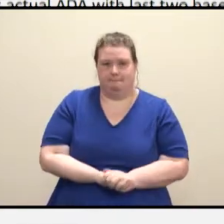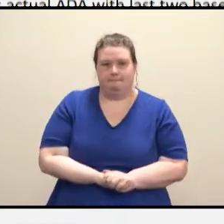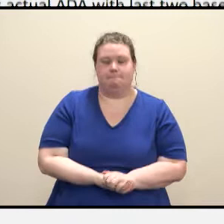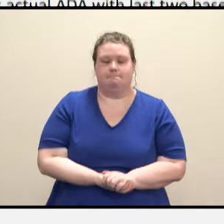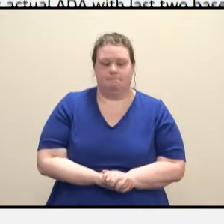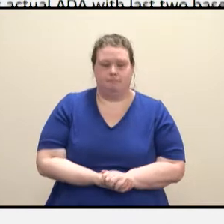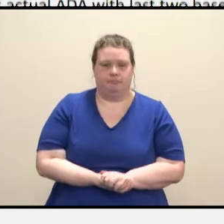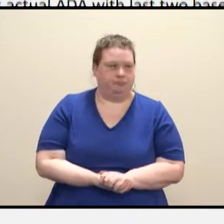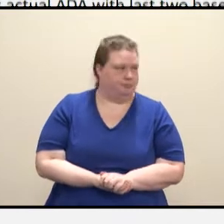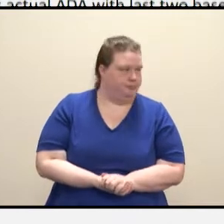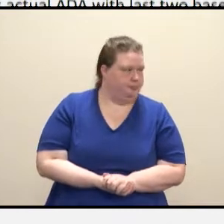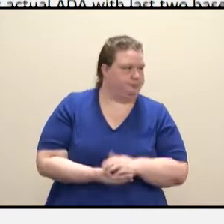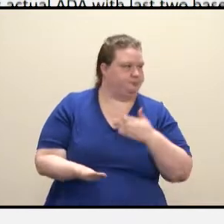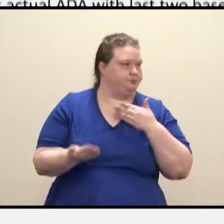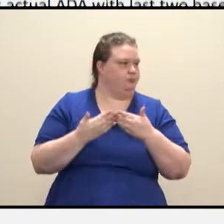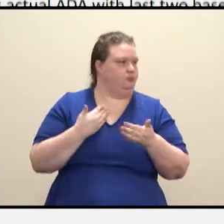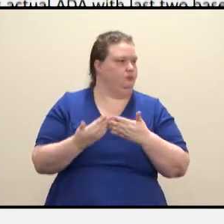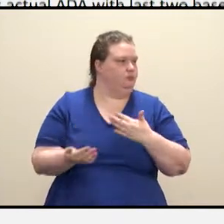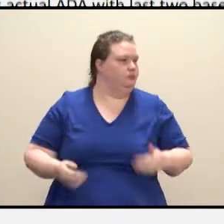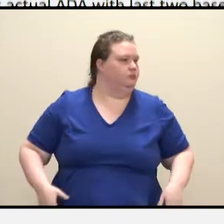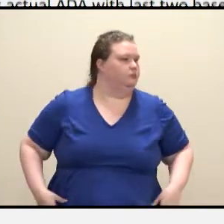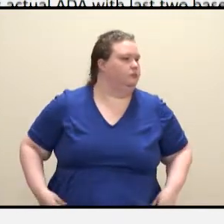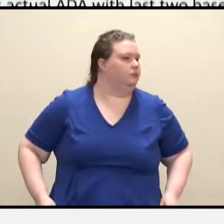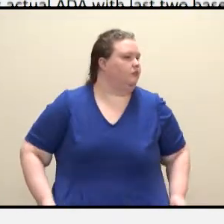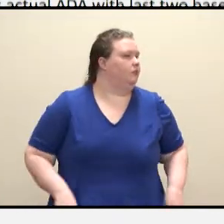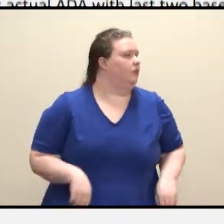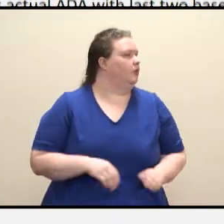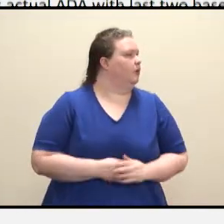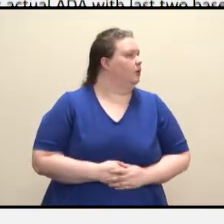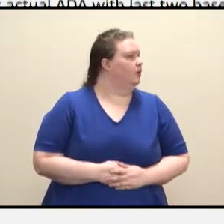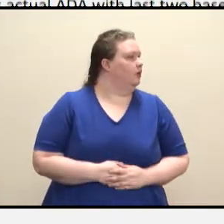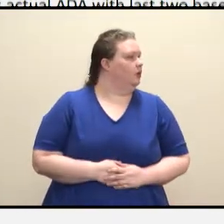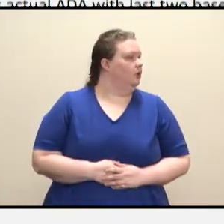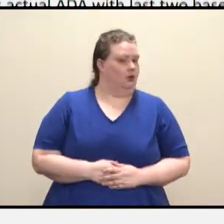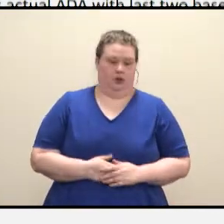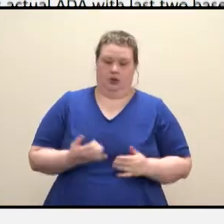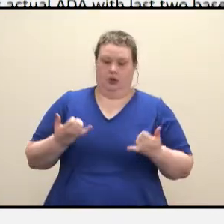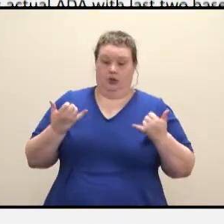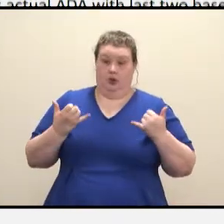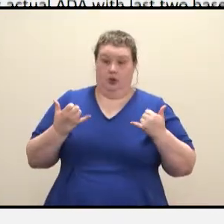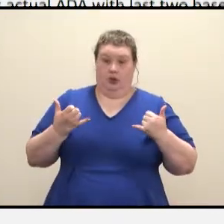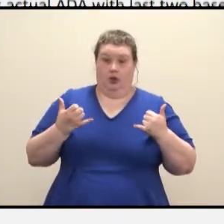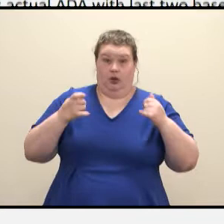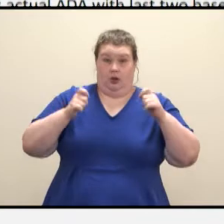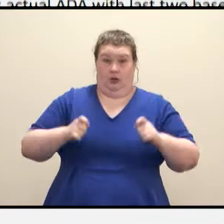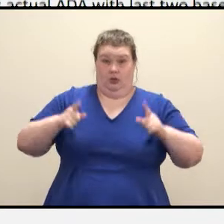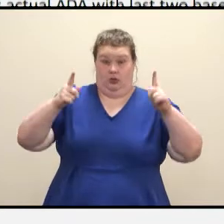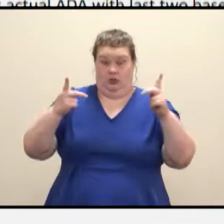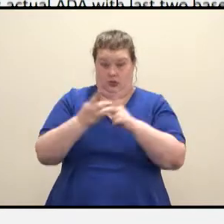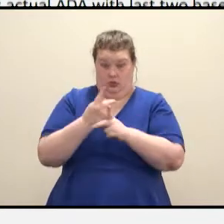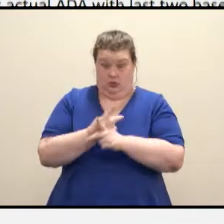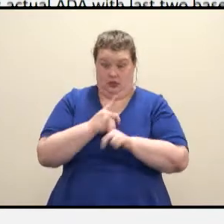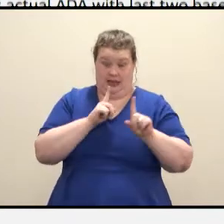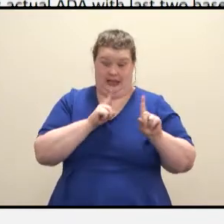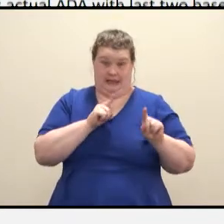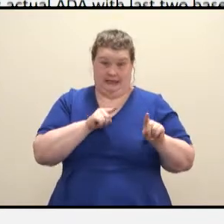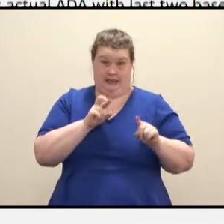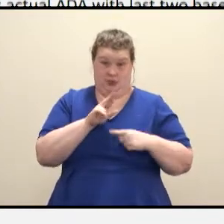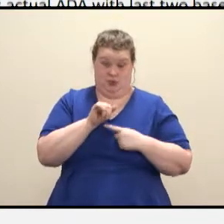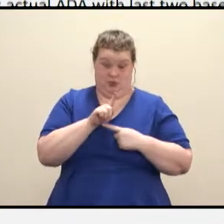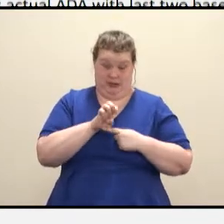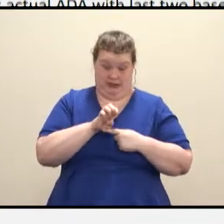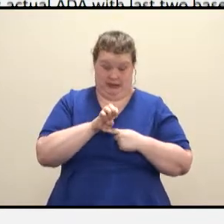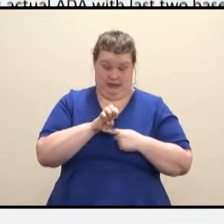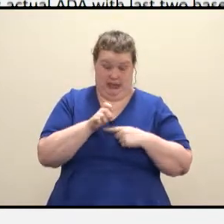year. Anyway, so right now I'm also bringing up the attendance rate for next year on our projections. I'm not bringing it up to